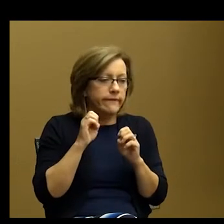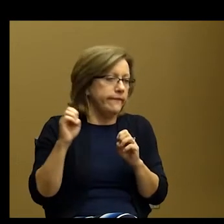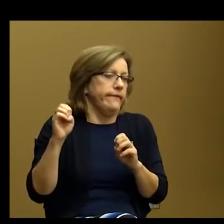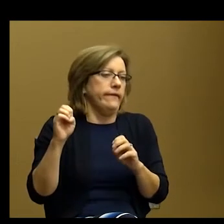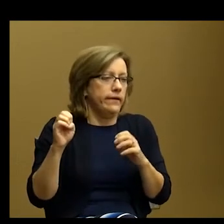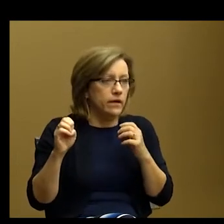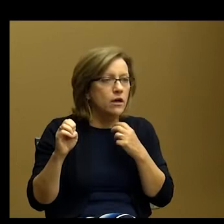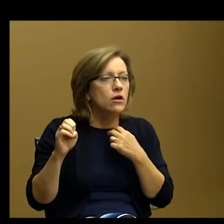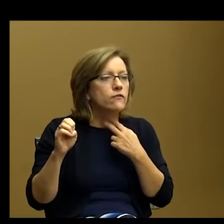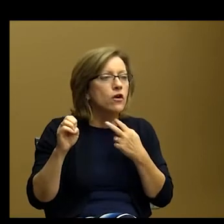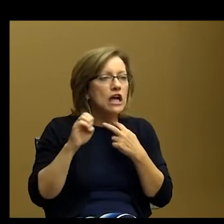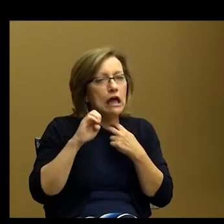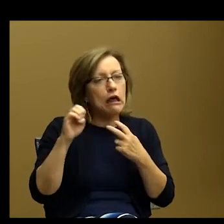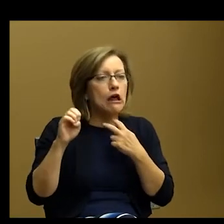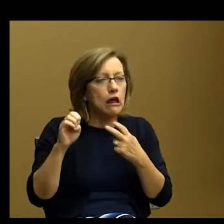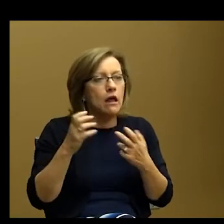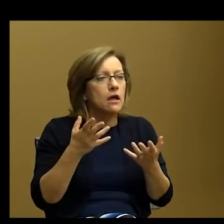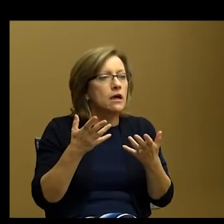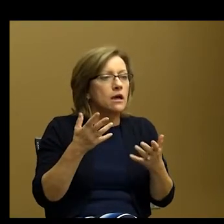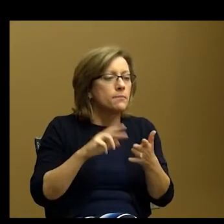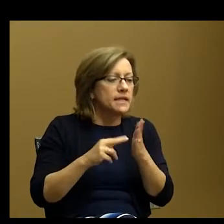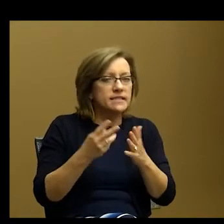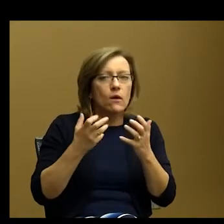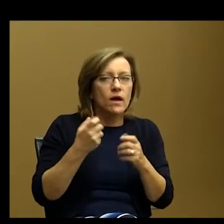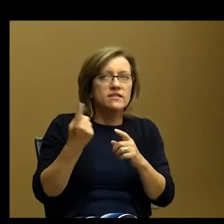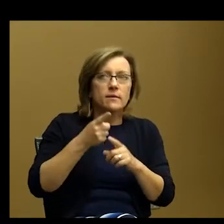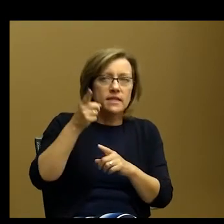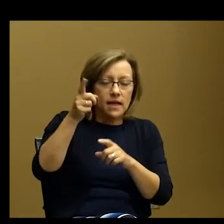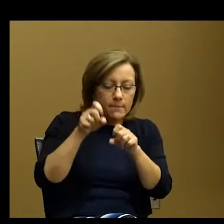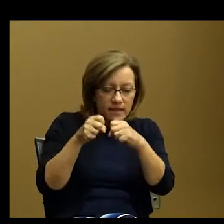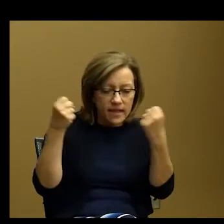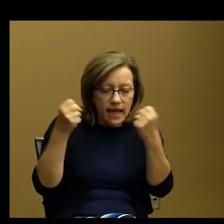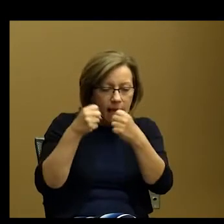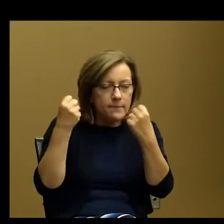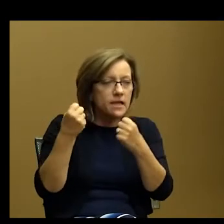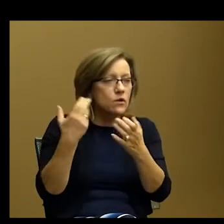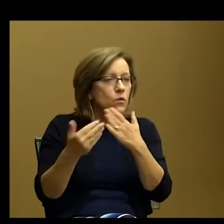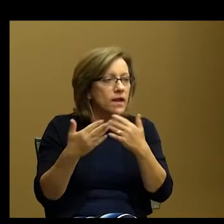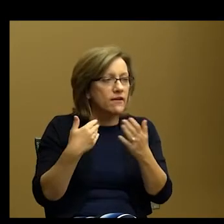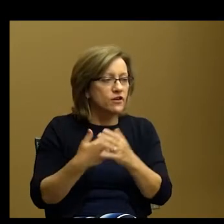want something up in the cabinet, whatever.